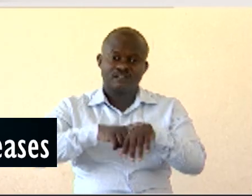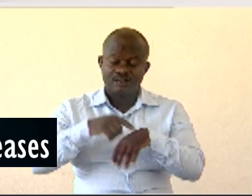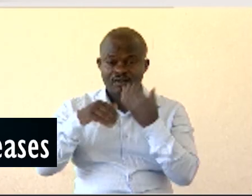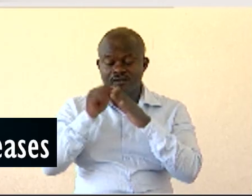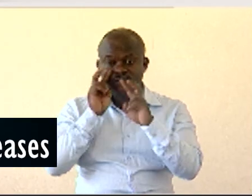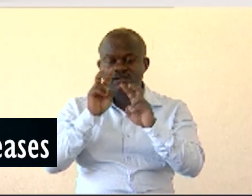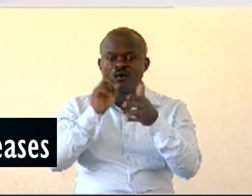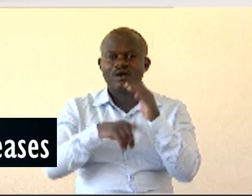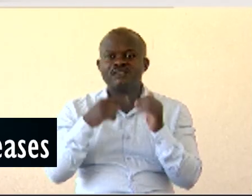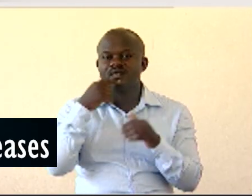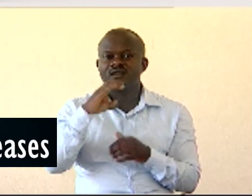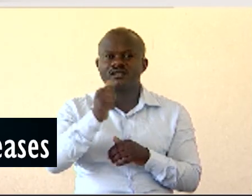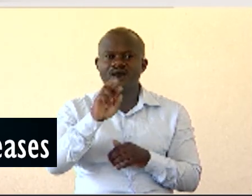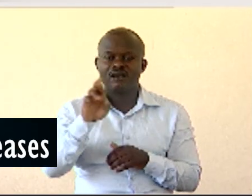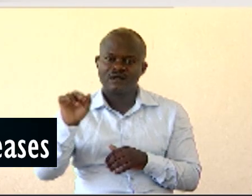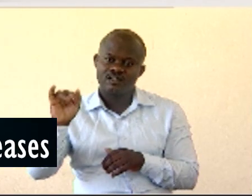carriers?